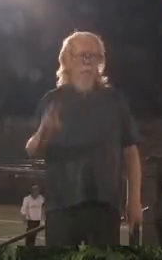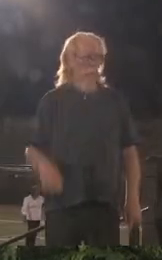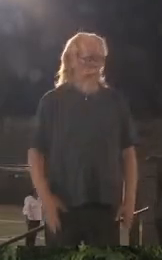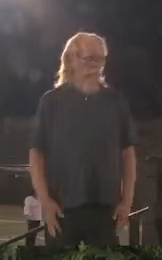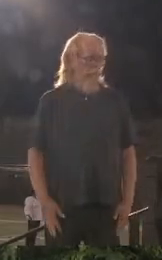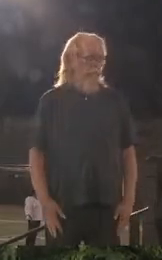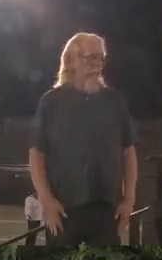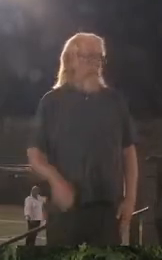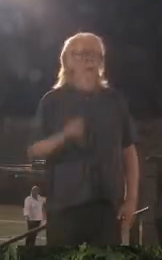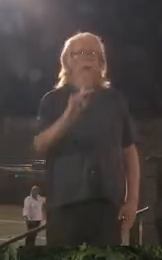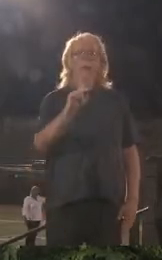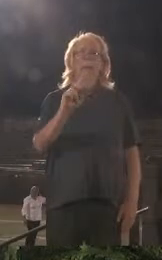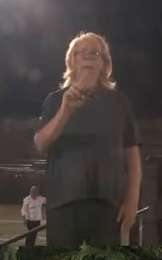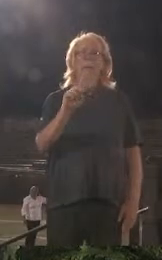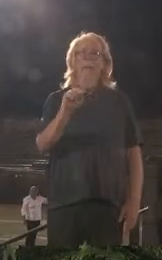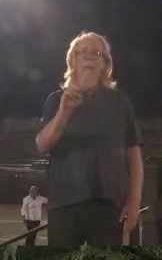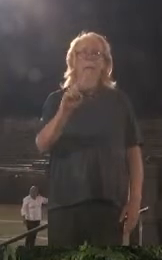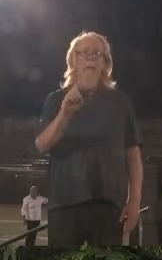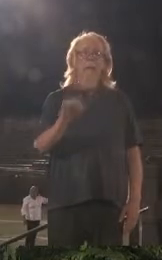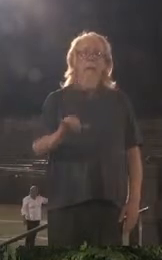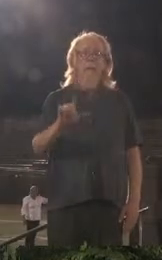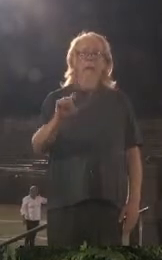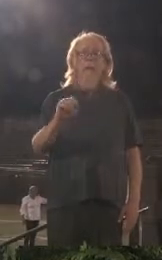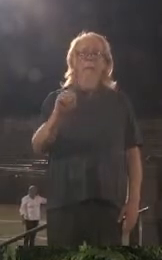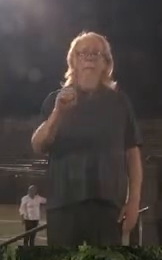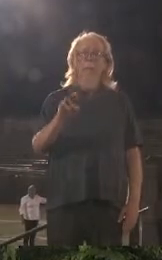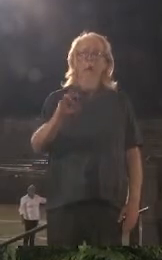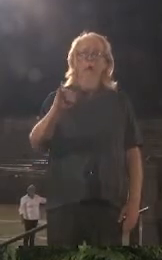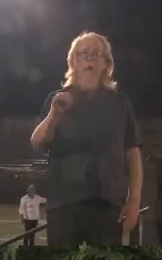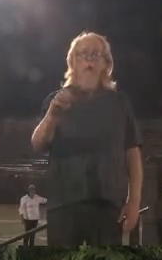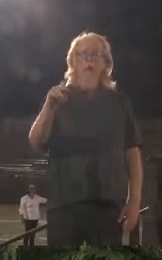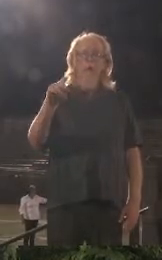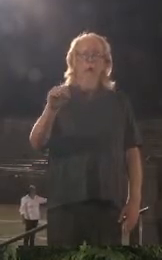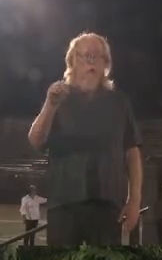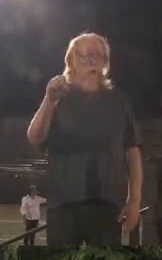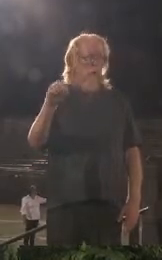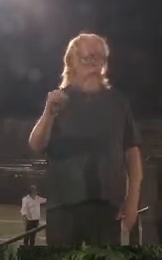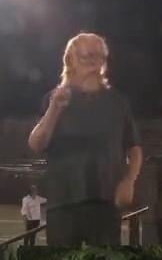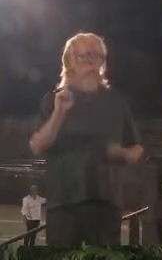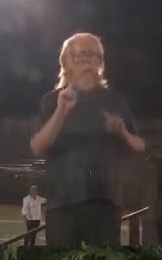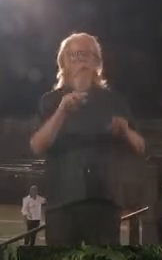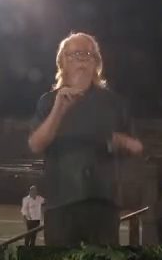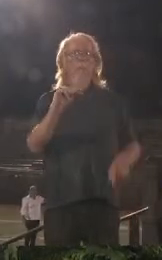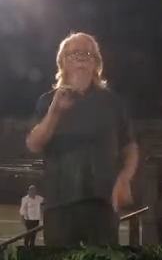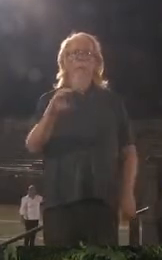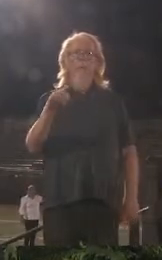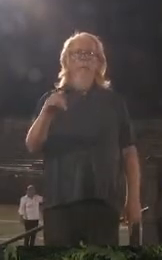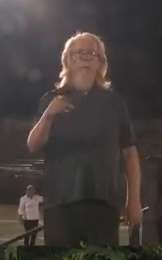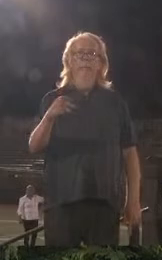Kennedy Carrion Lamon Jackson will be attending McPherson College.